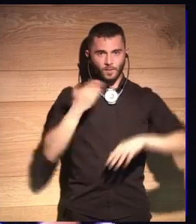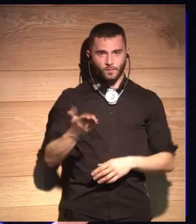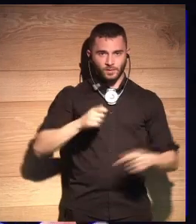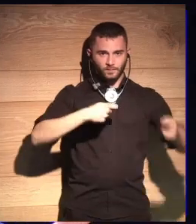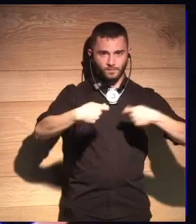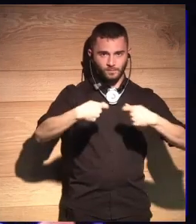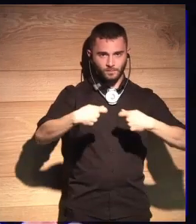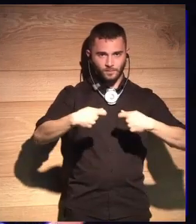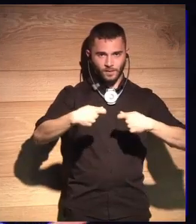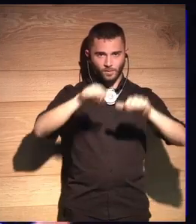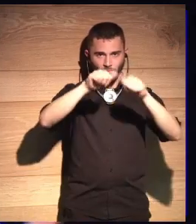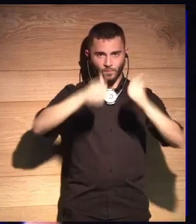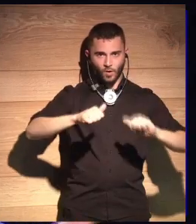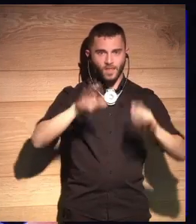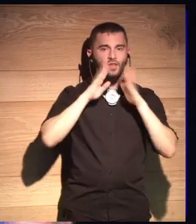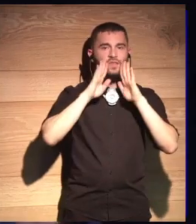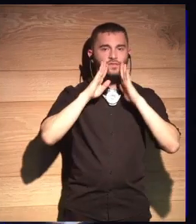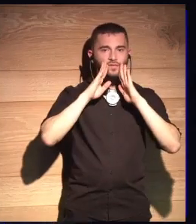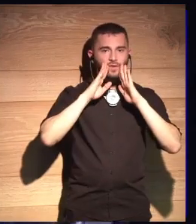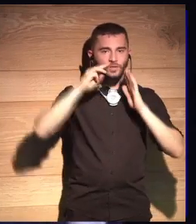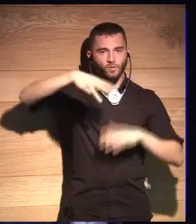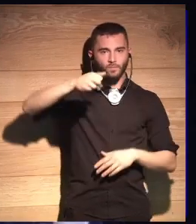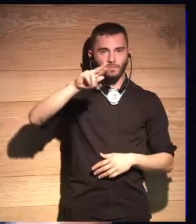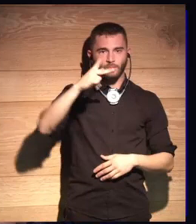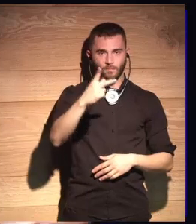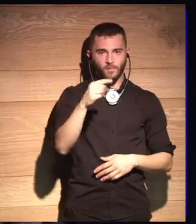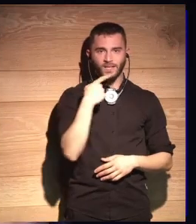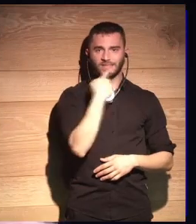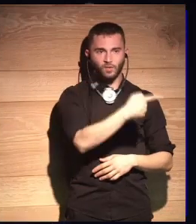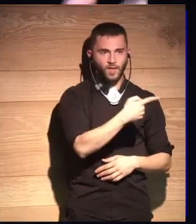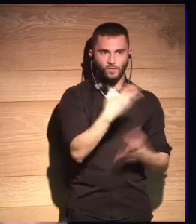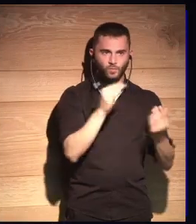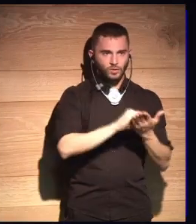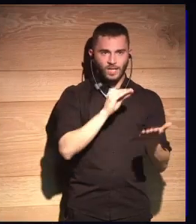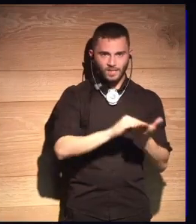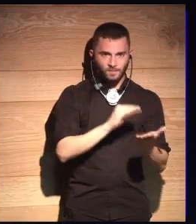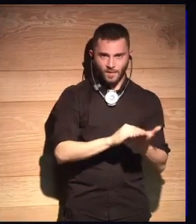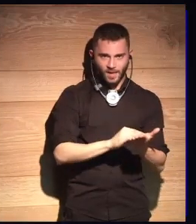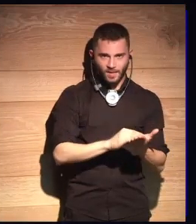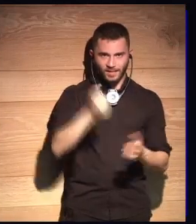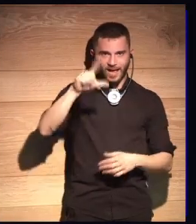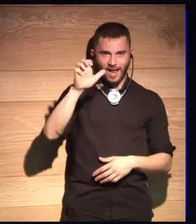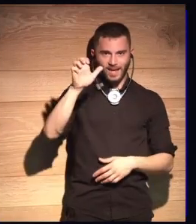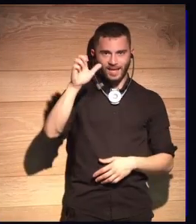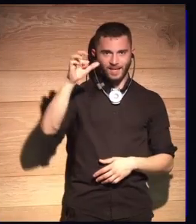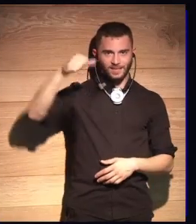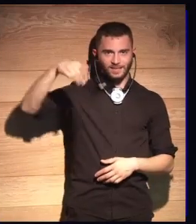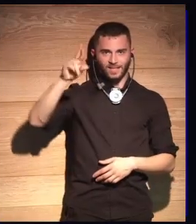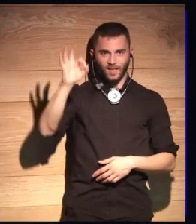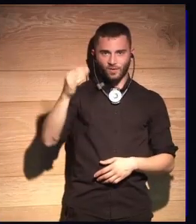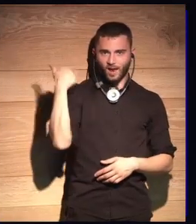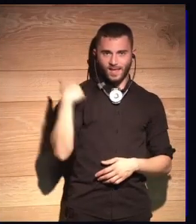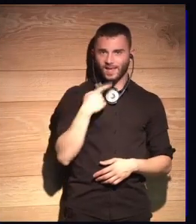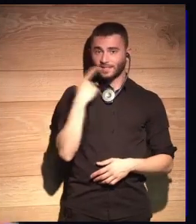Mark Zuckerberg over and over again. Alexandria Ocasio-Cortez was saying it yesterday, and he still pretends he doesn't understand. But the